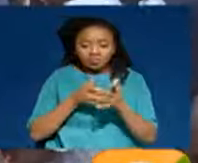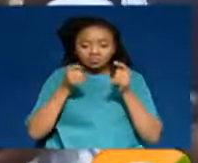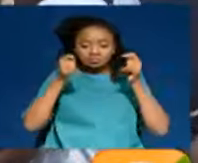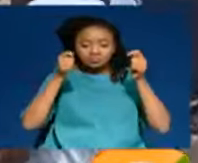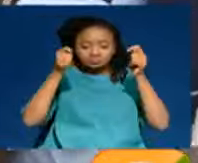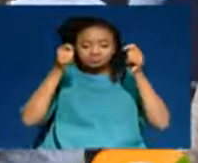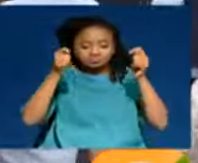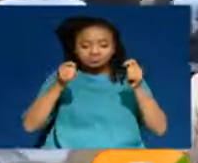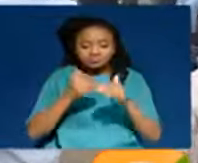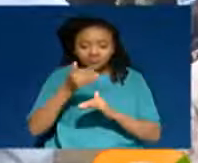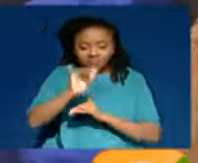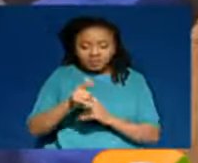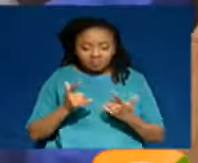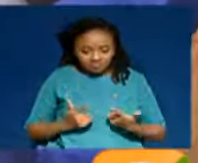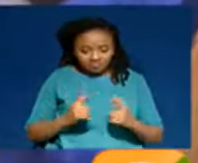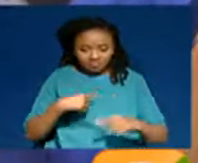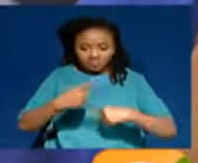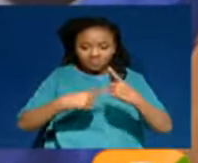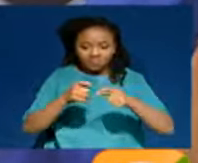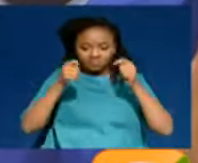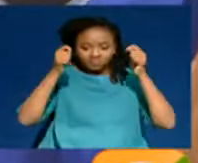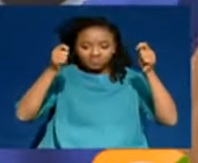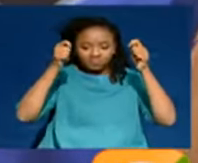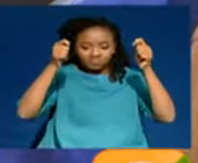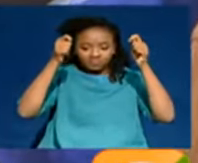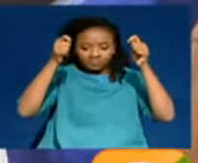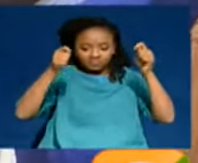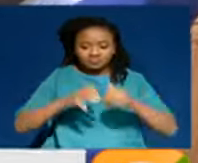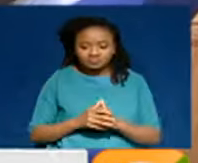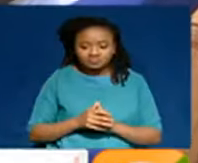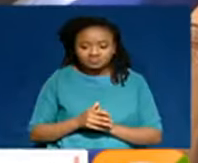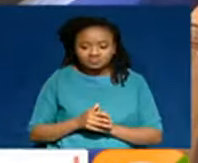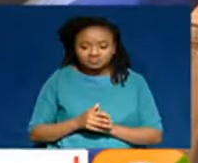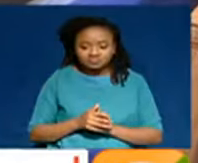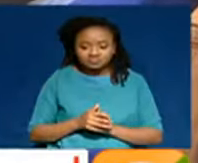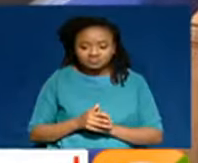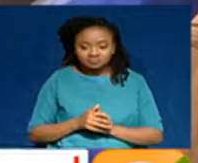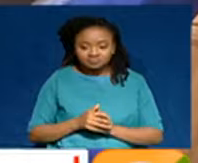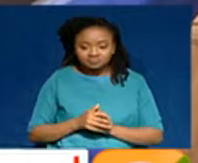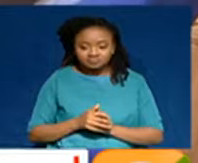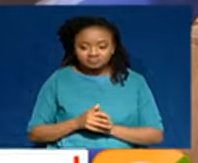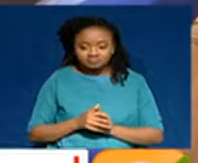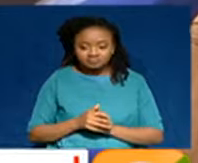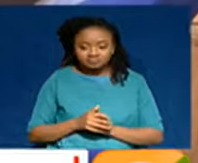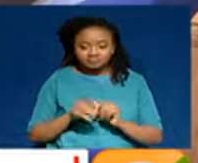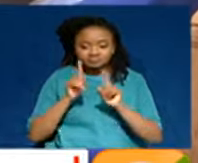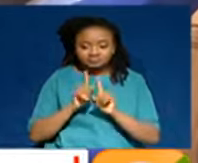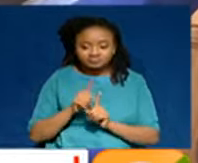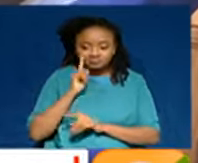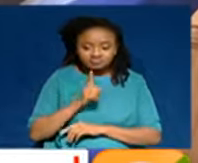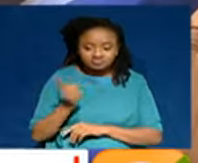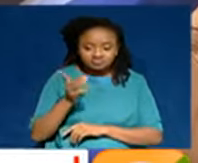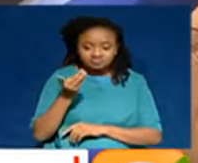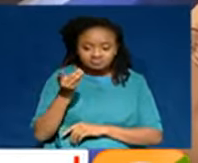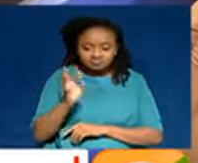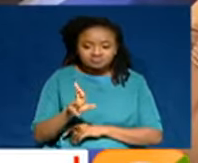to continue with their protests. Madaktari sio watu ambao mnafaa mwatumie guns. Madaktari